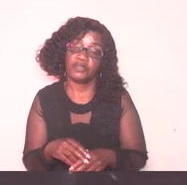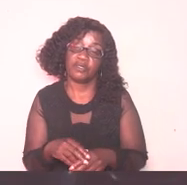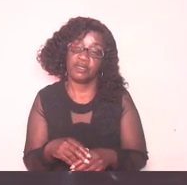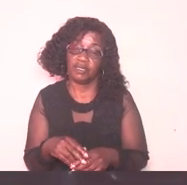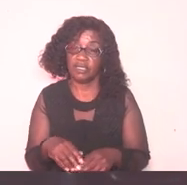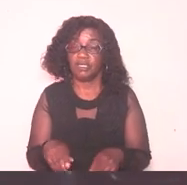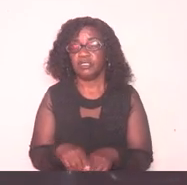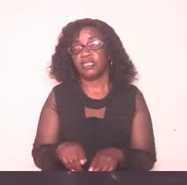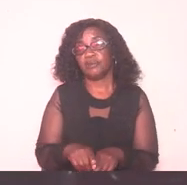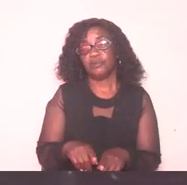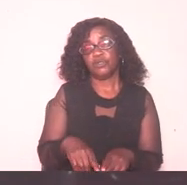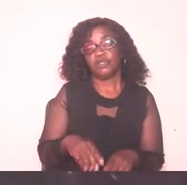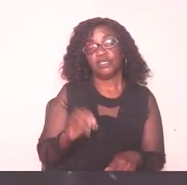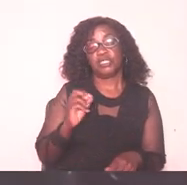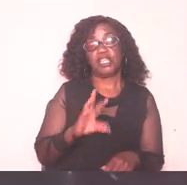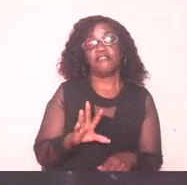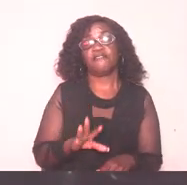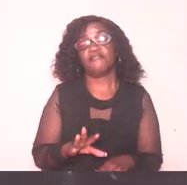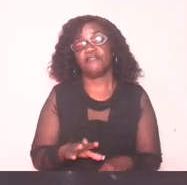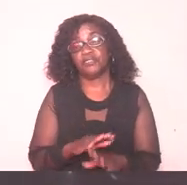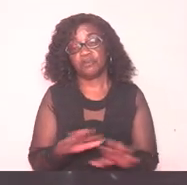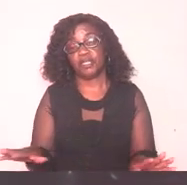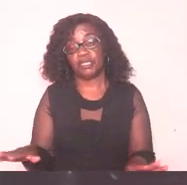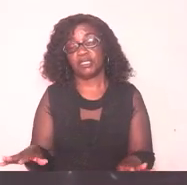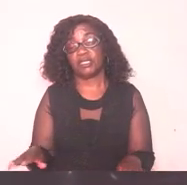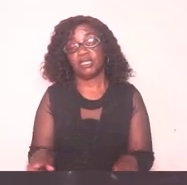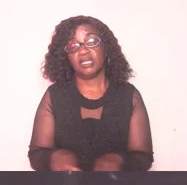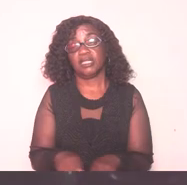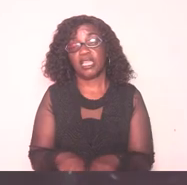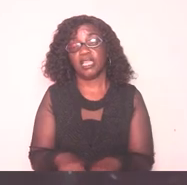The most that we can do for them is to allow them these safe spaces